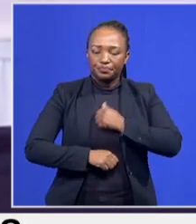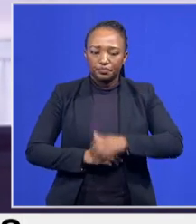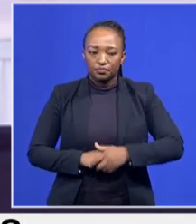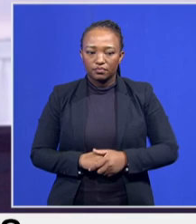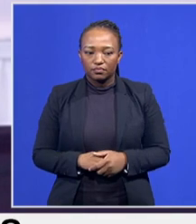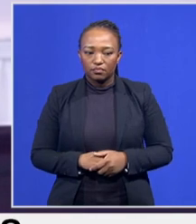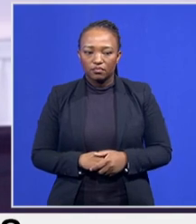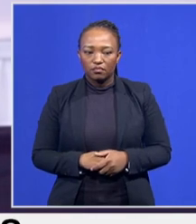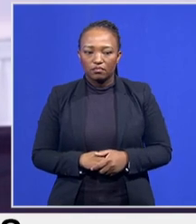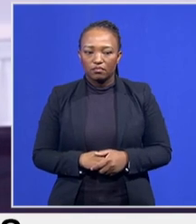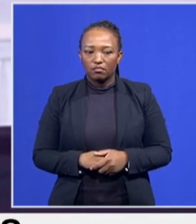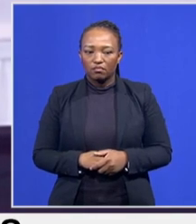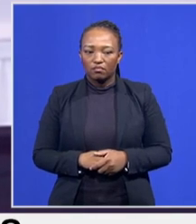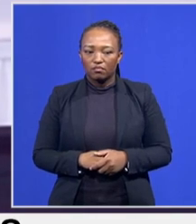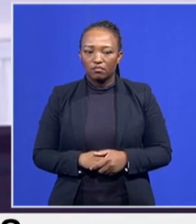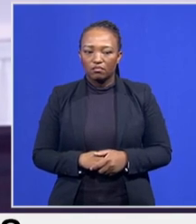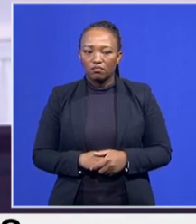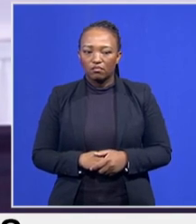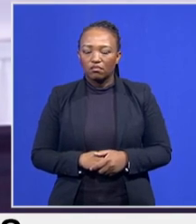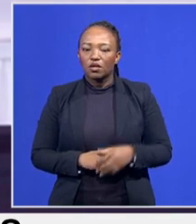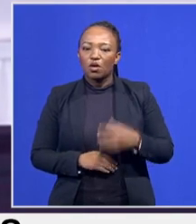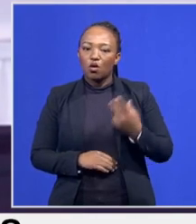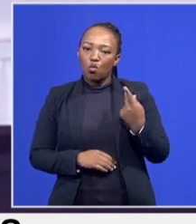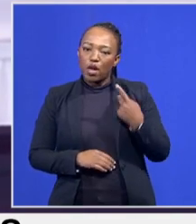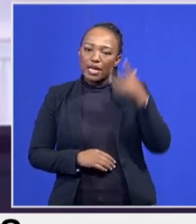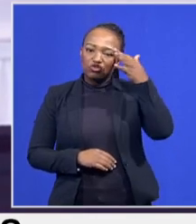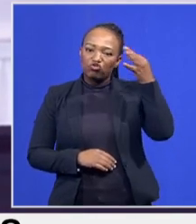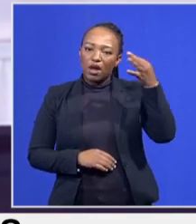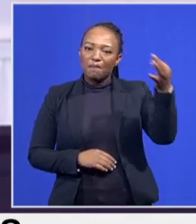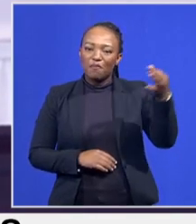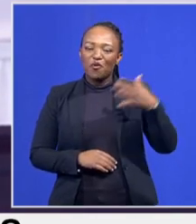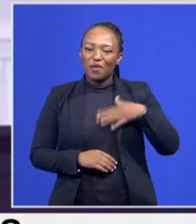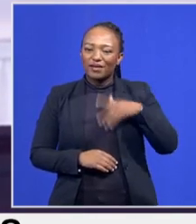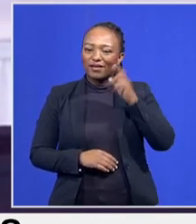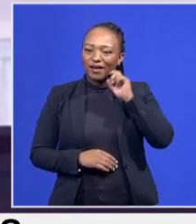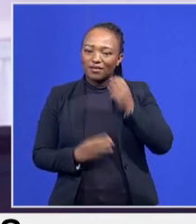We had dreams of raising our grandchildren